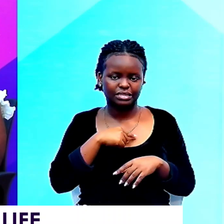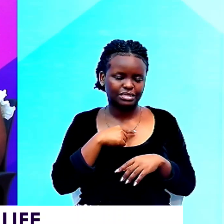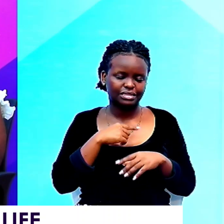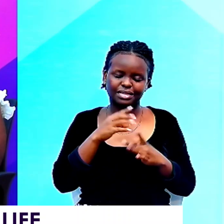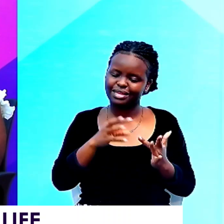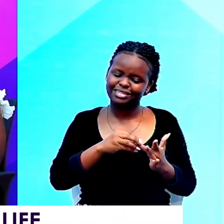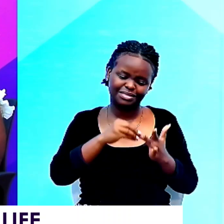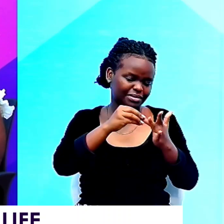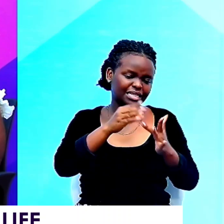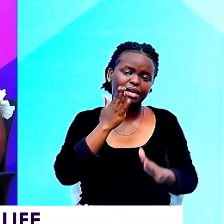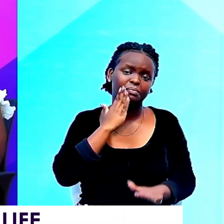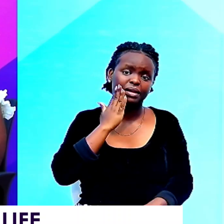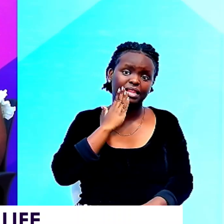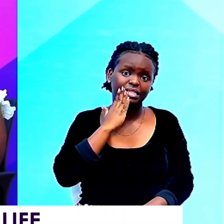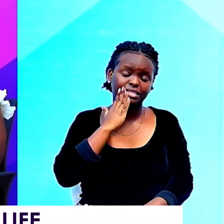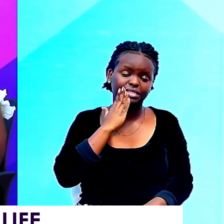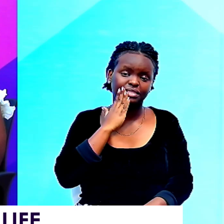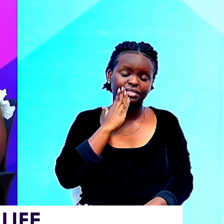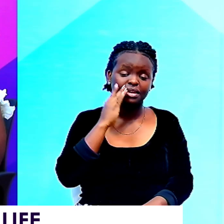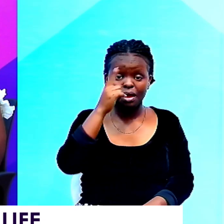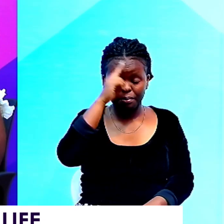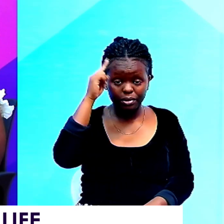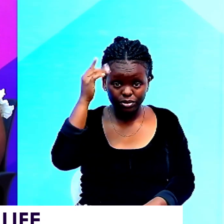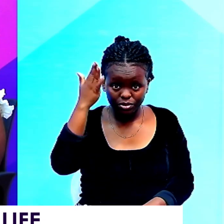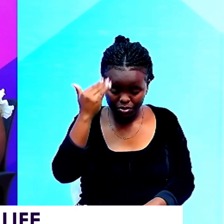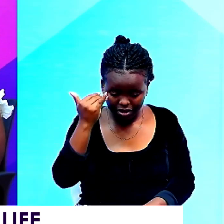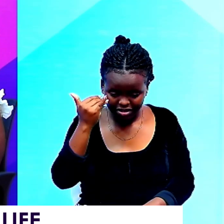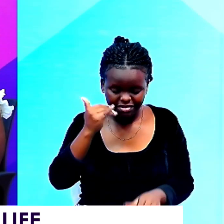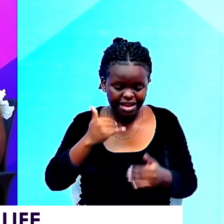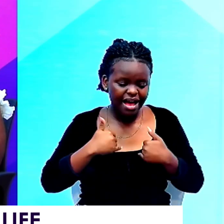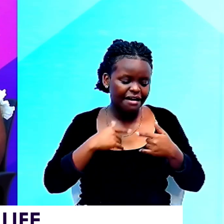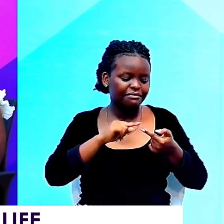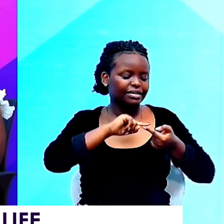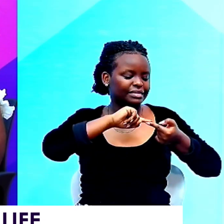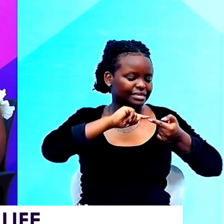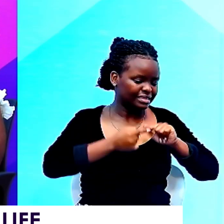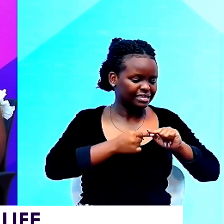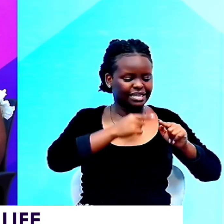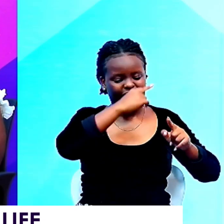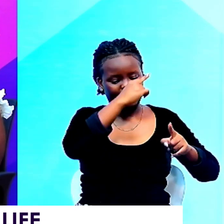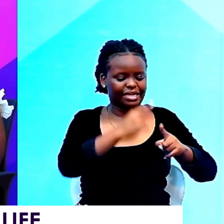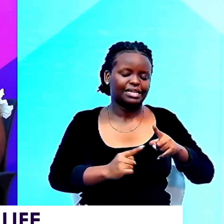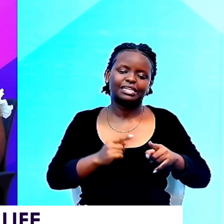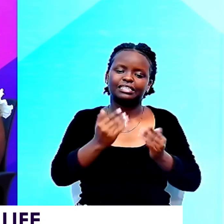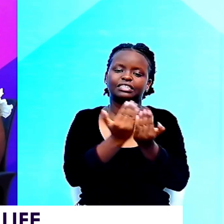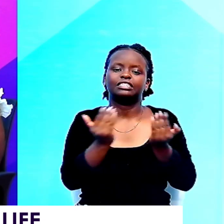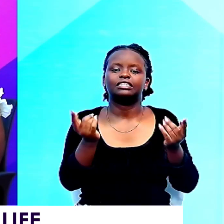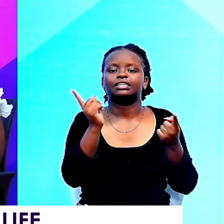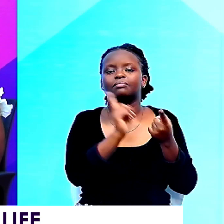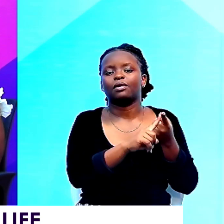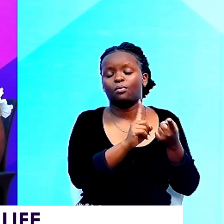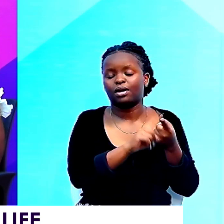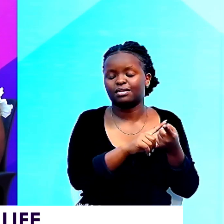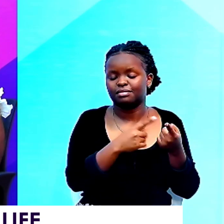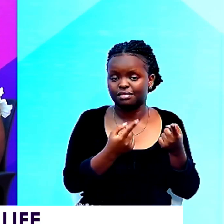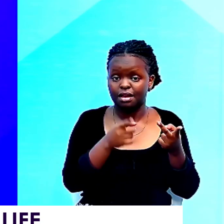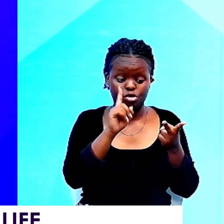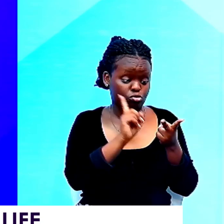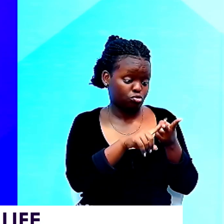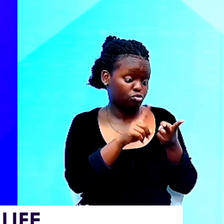mothers, because at the end of the day, they are injuring our children. Number one. Number two, now we